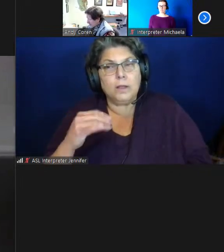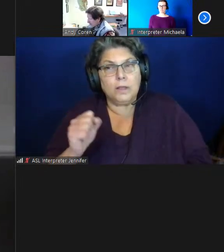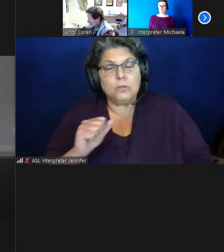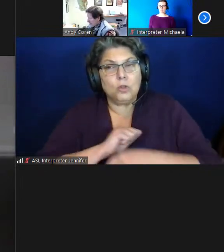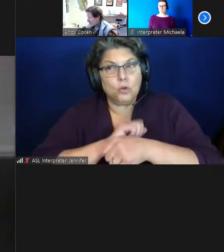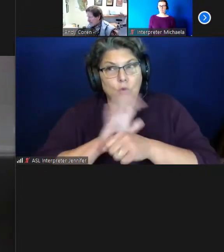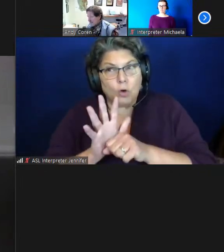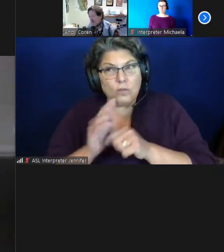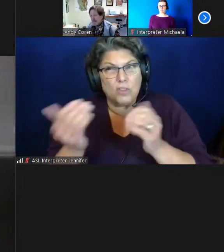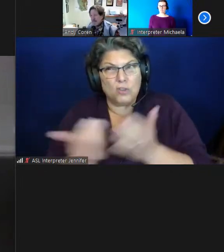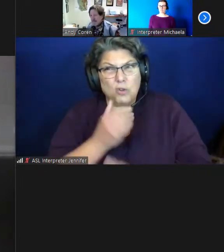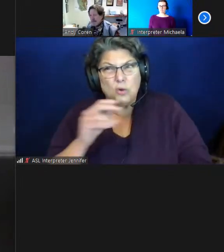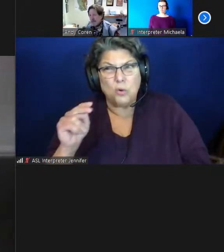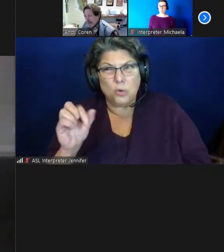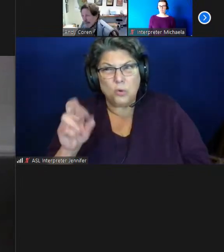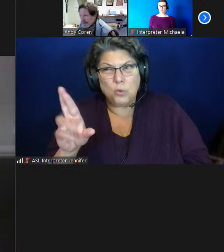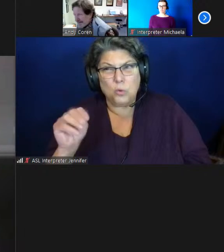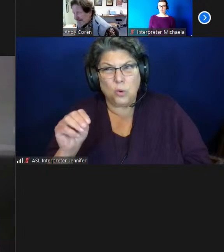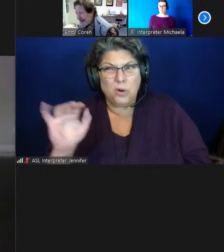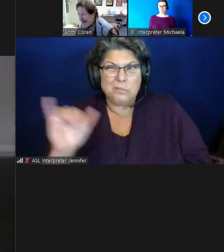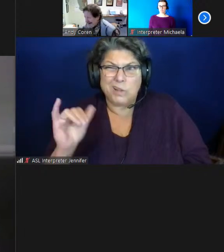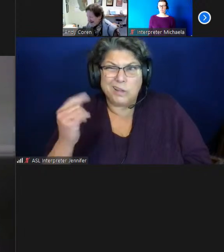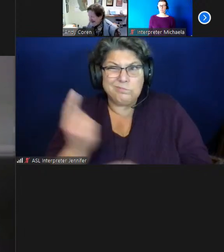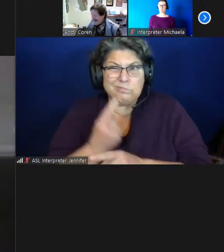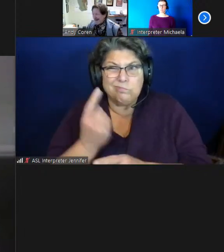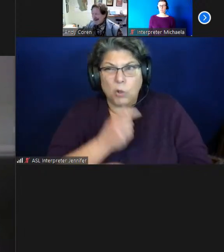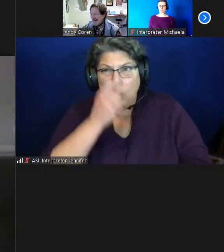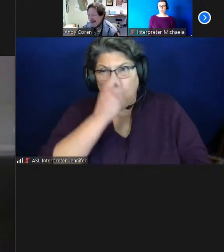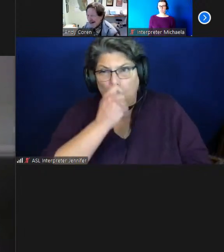norm soon, like the common cold?